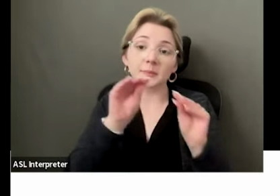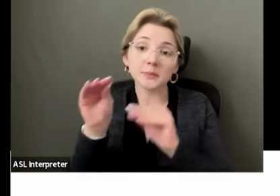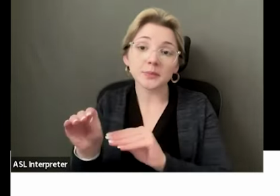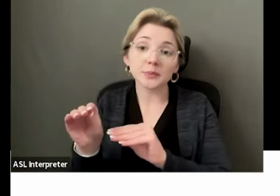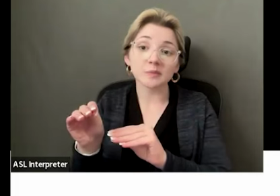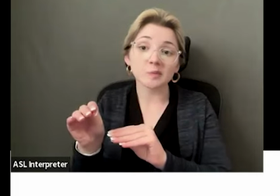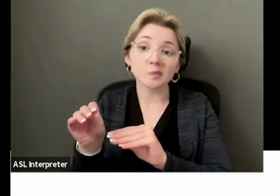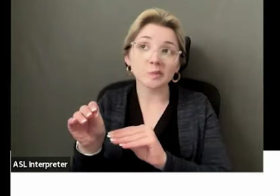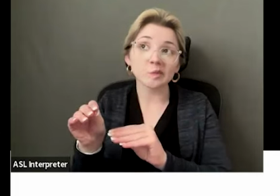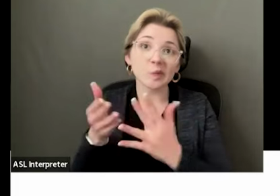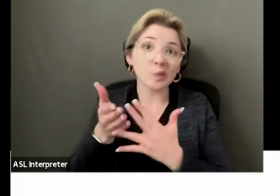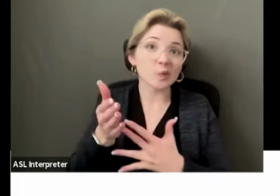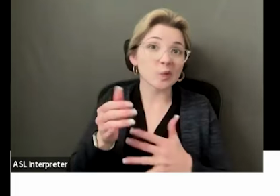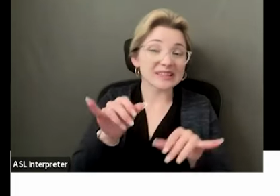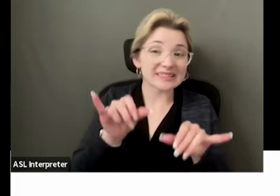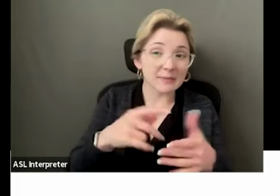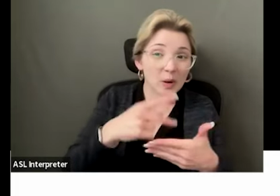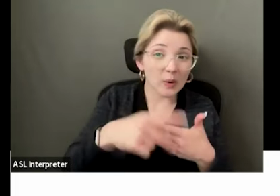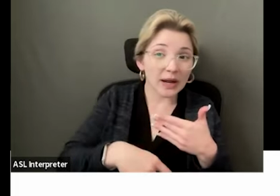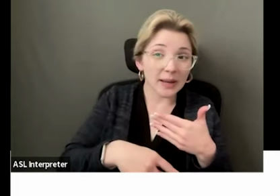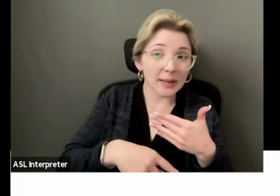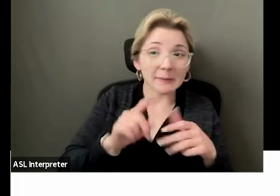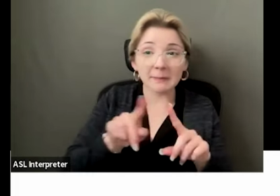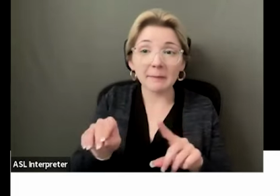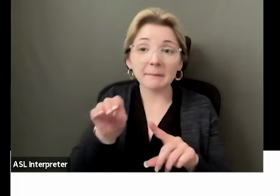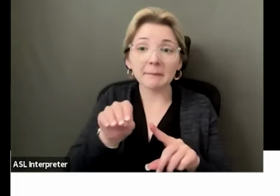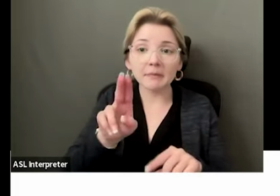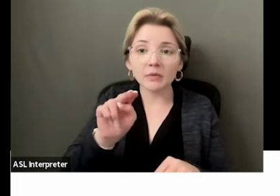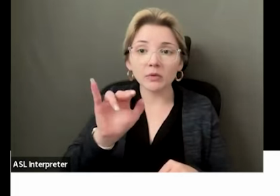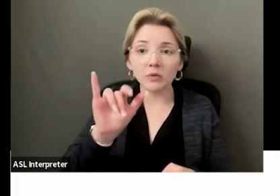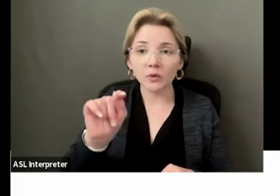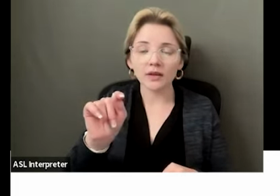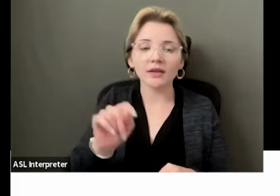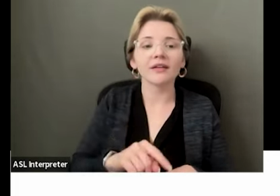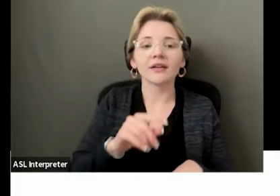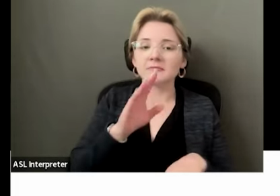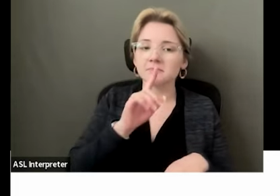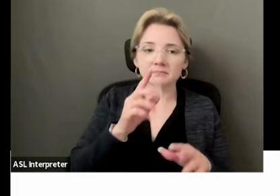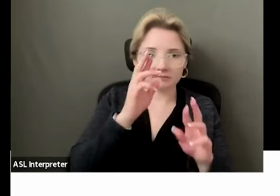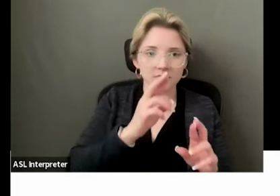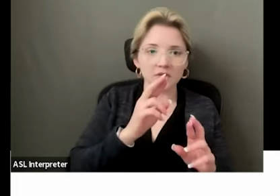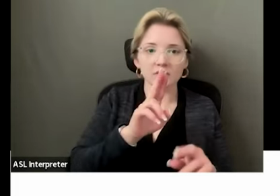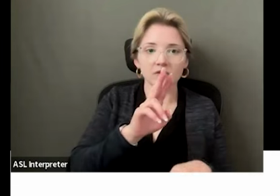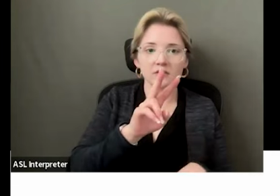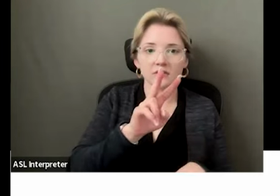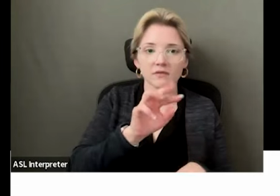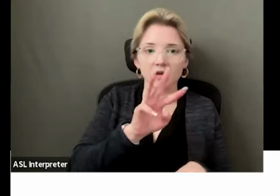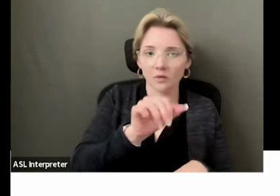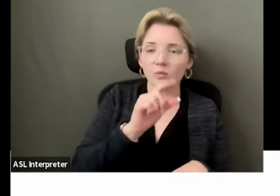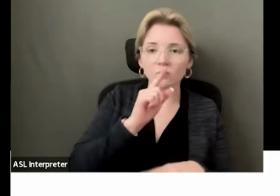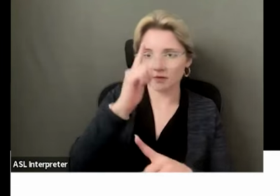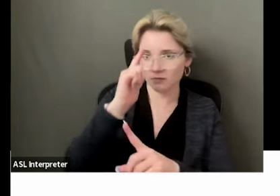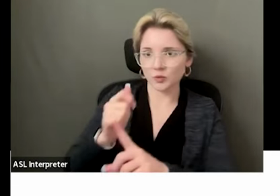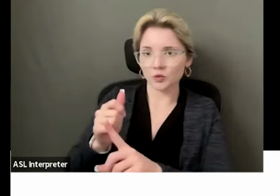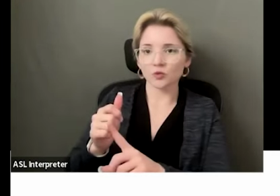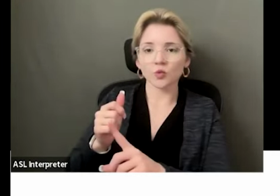program but another unit. And again, with many of the things under VAWA, it is at the discretion of the survivor as to